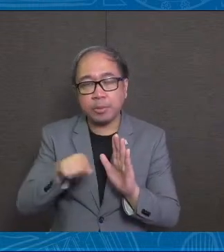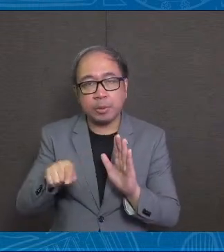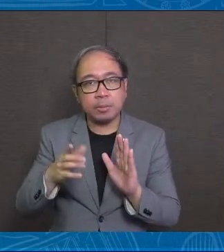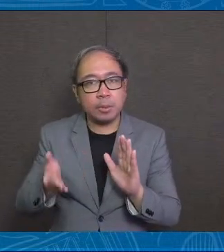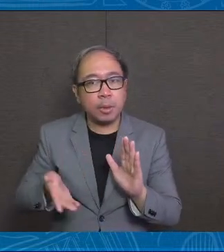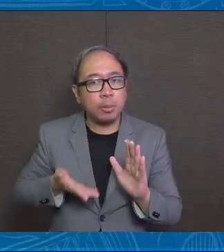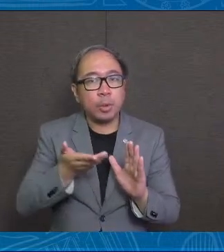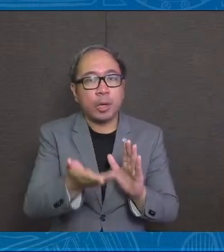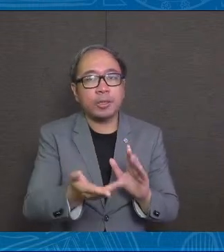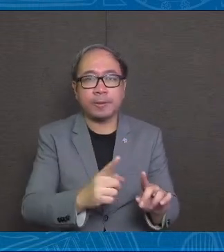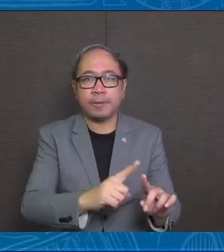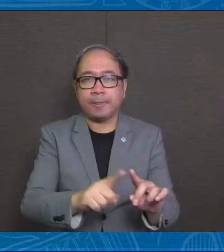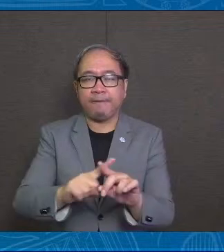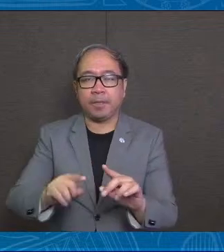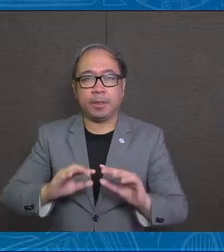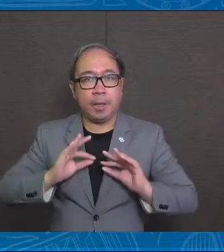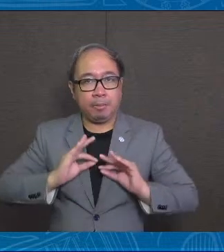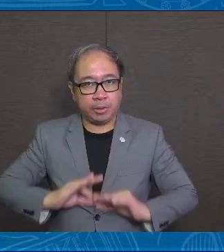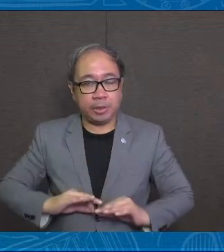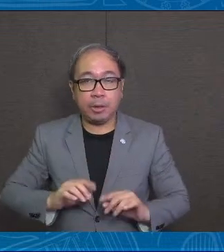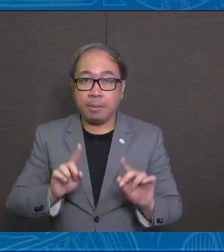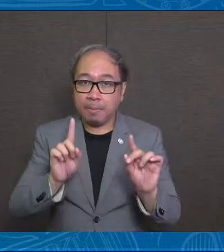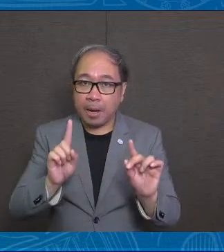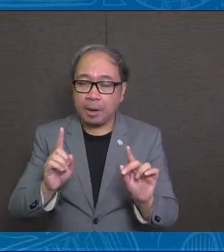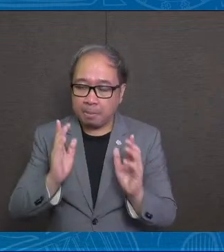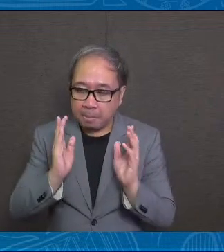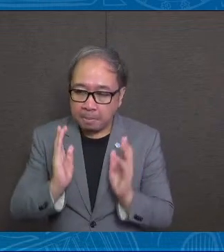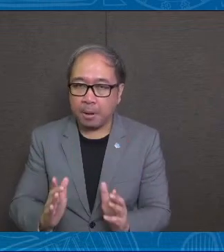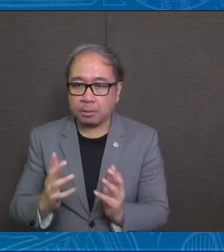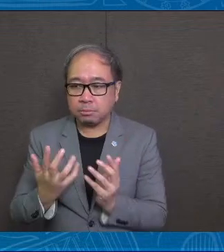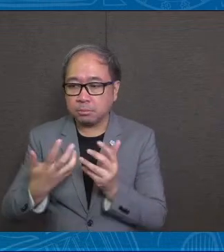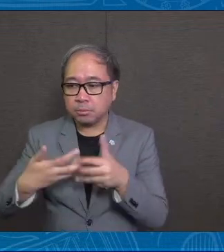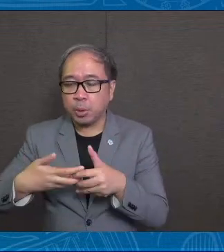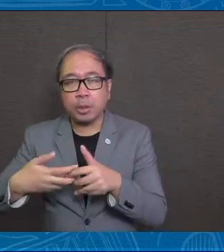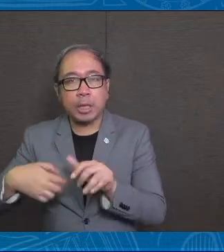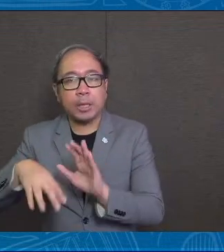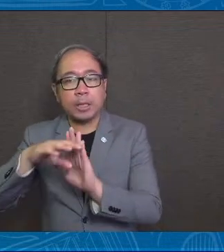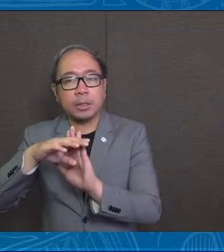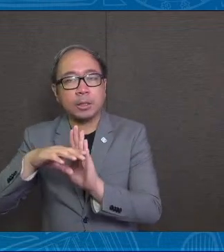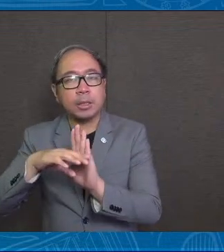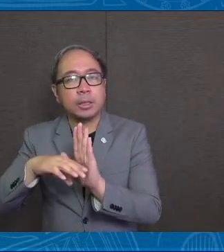ministries is in line with the guidance on the climate